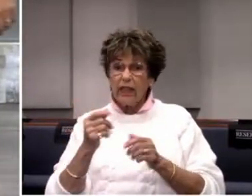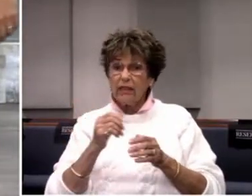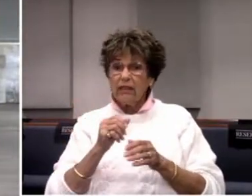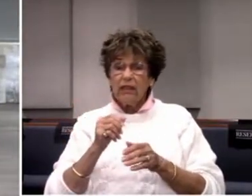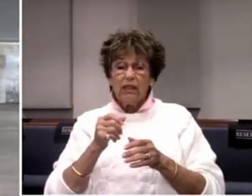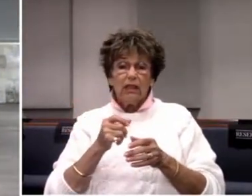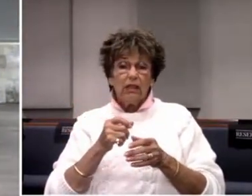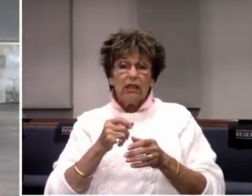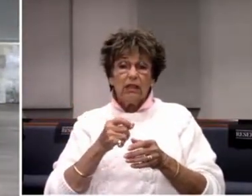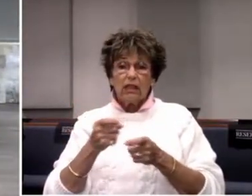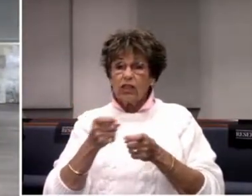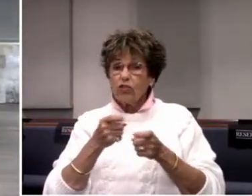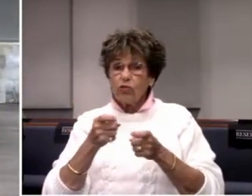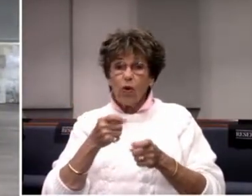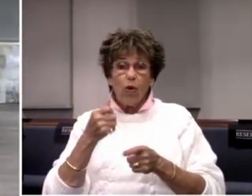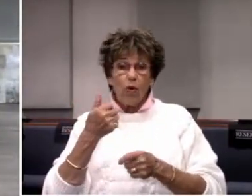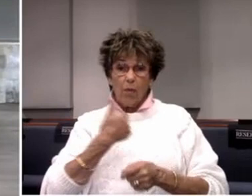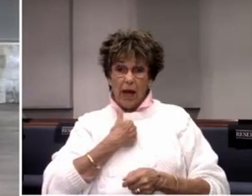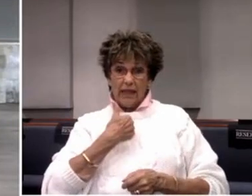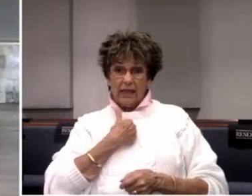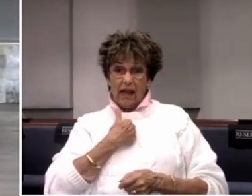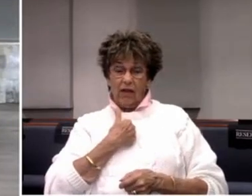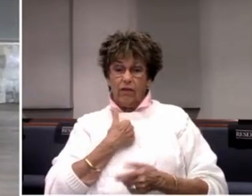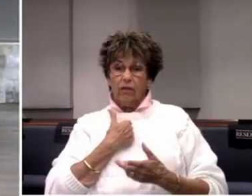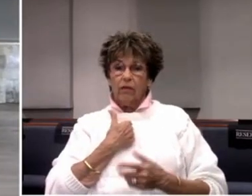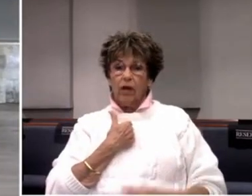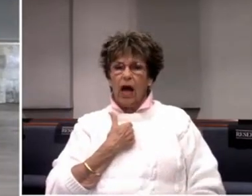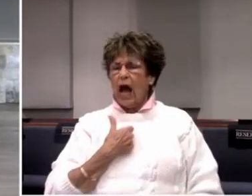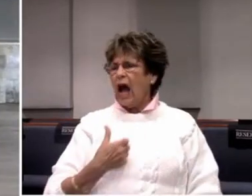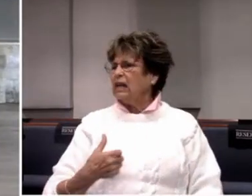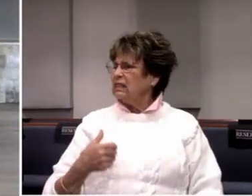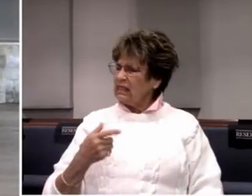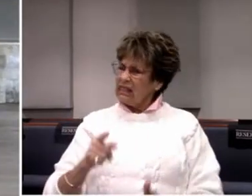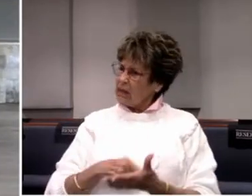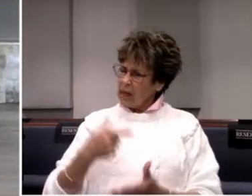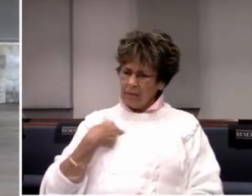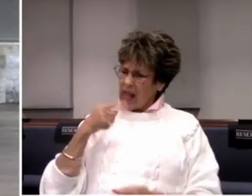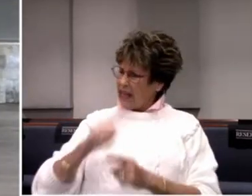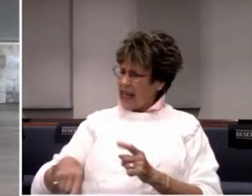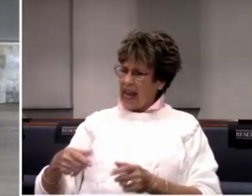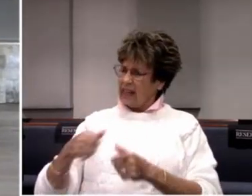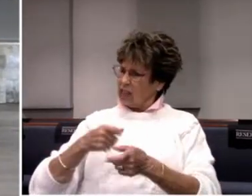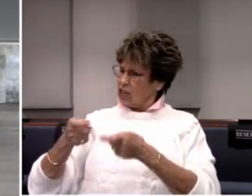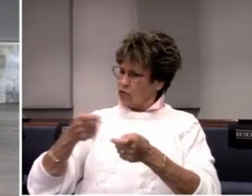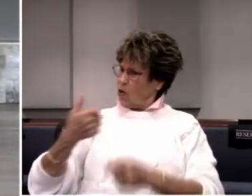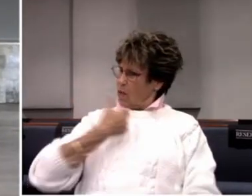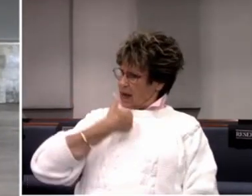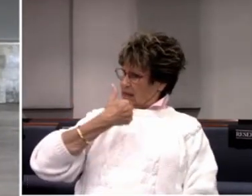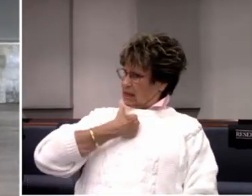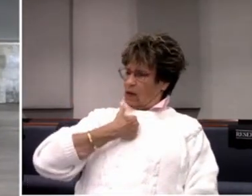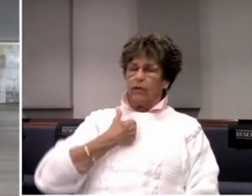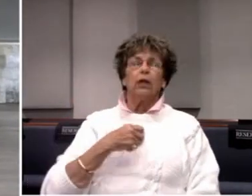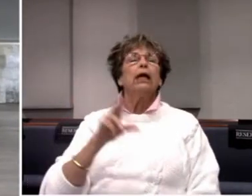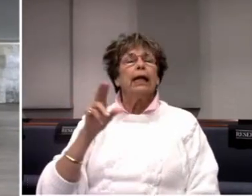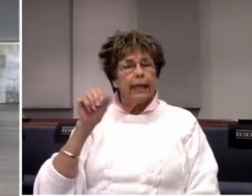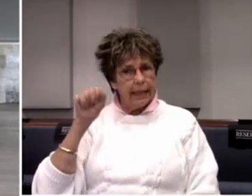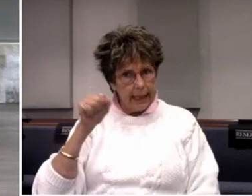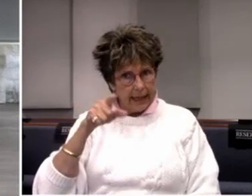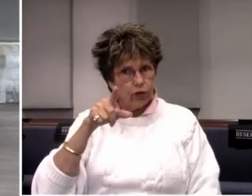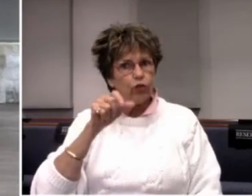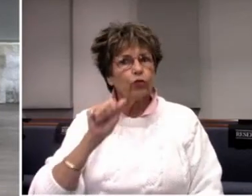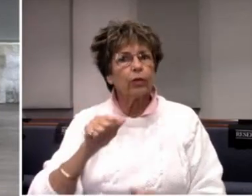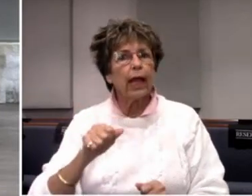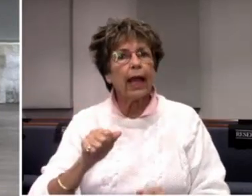Yourself. No, Pastor, I can't control myself. Yes, you can. Biblically, the Bible said that the fruit of the Spirit, the word